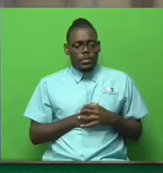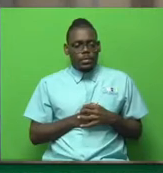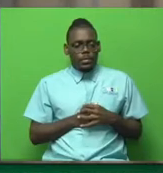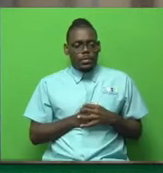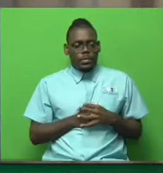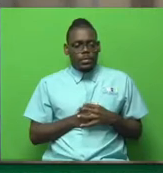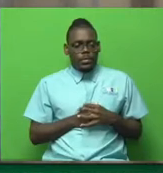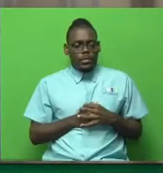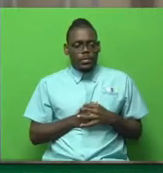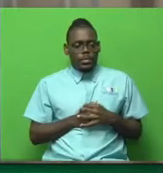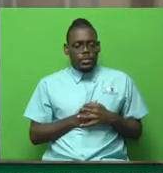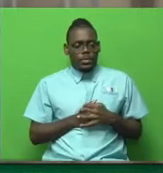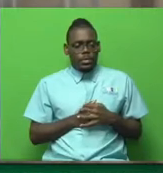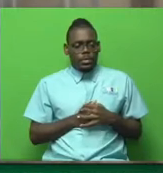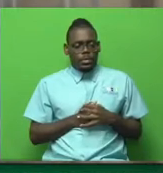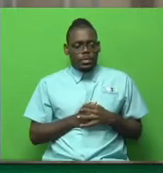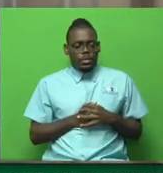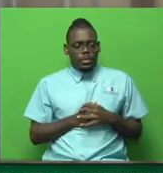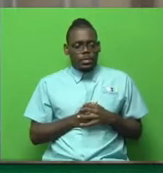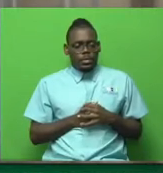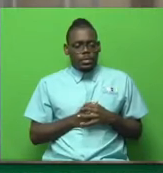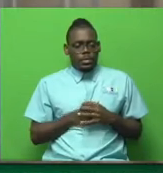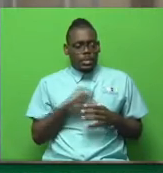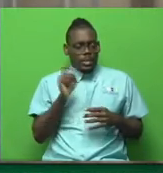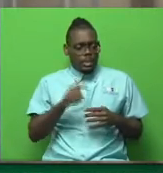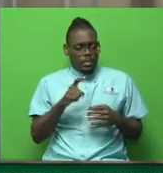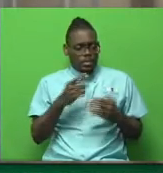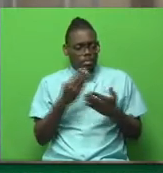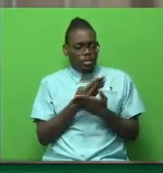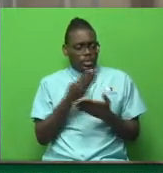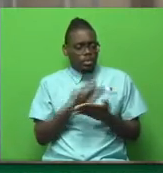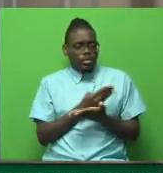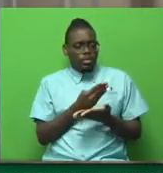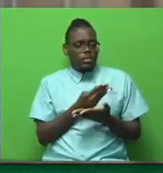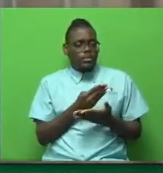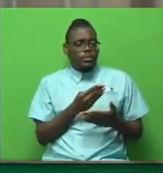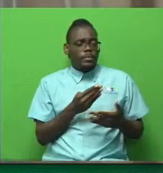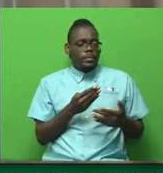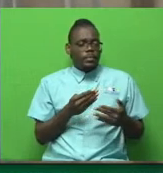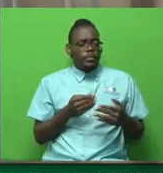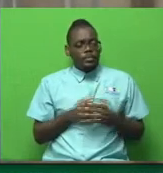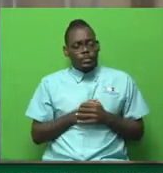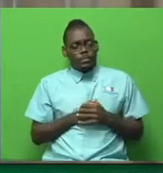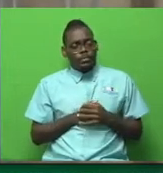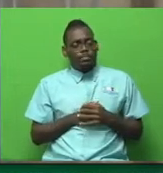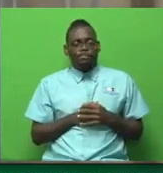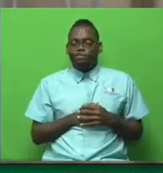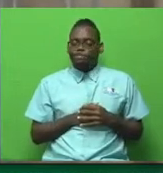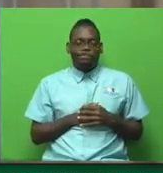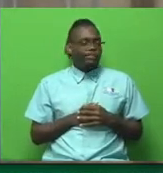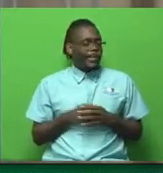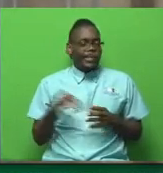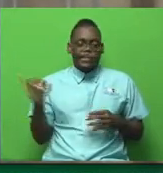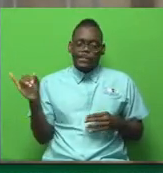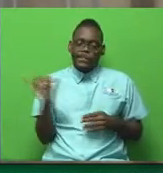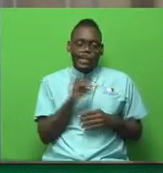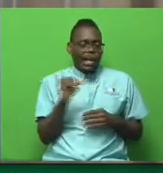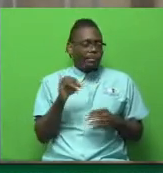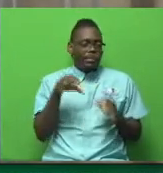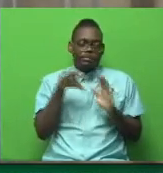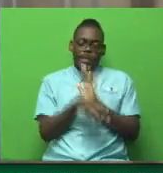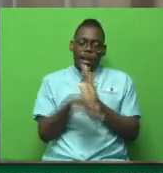Madam speaker this budget is a crime against the people